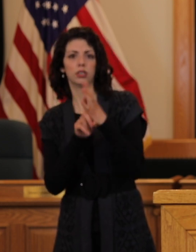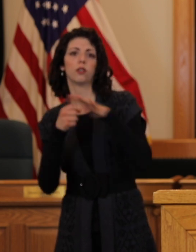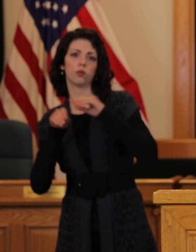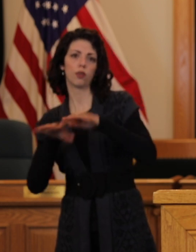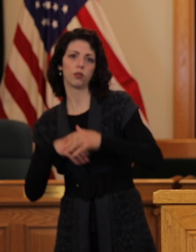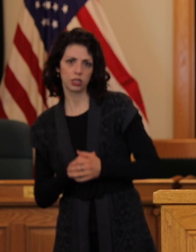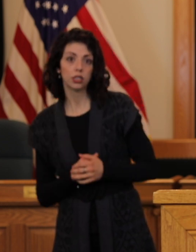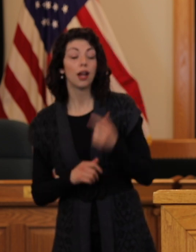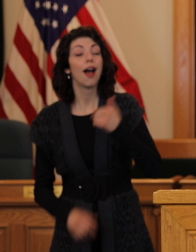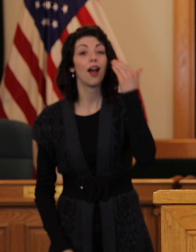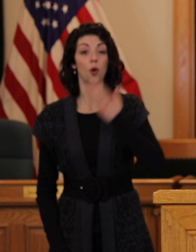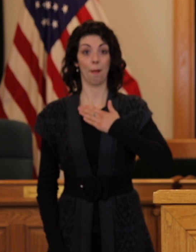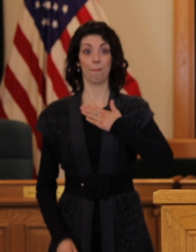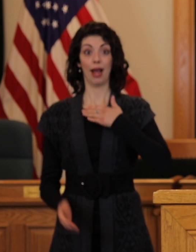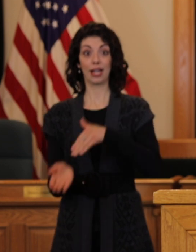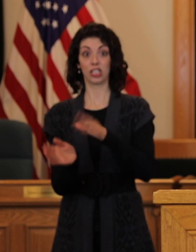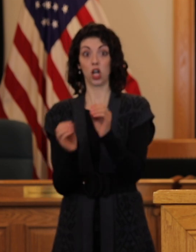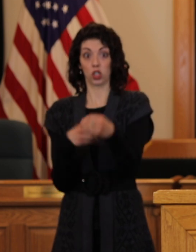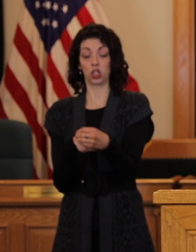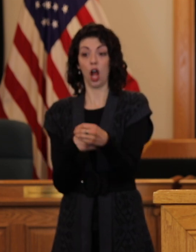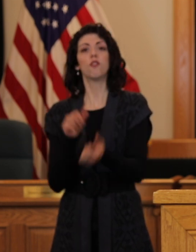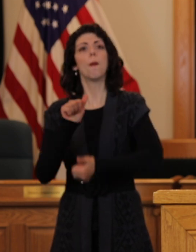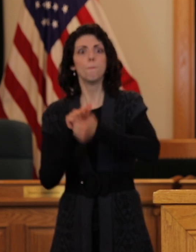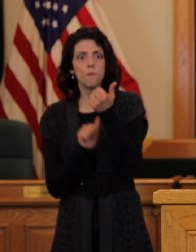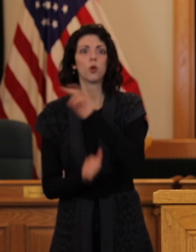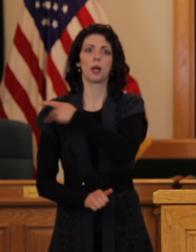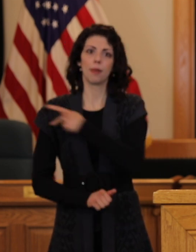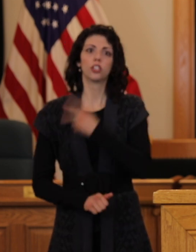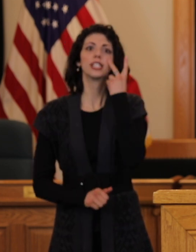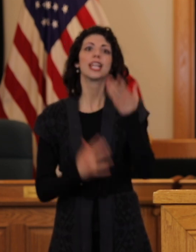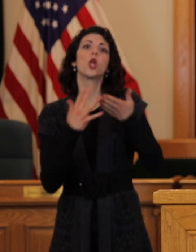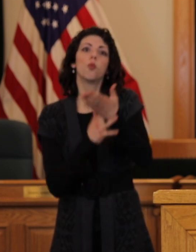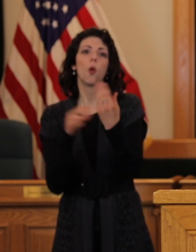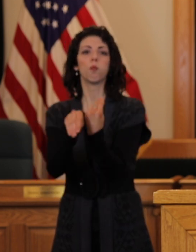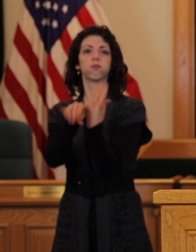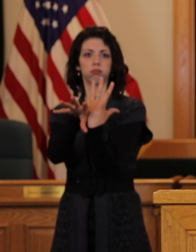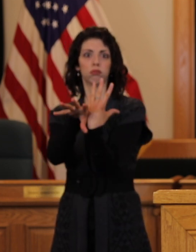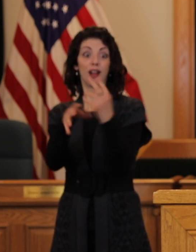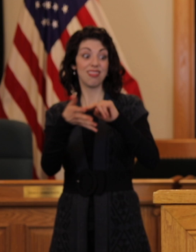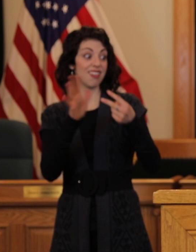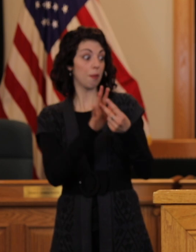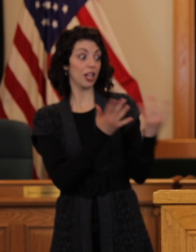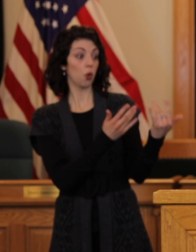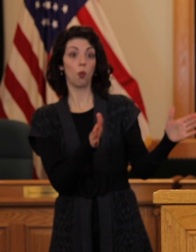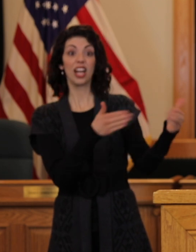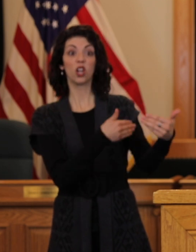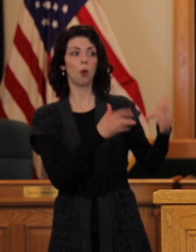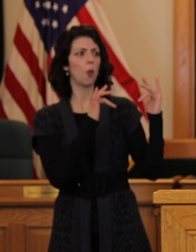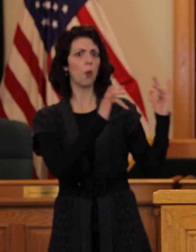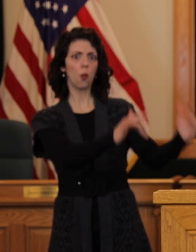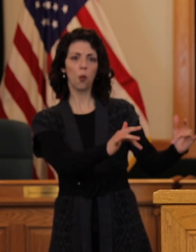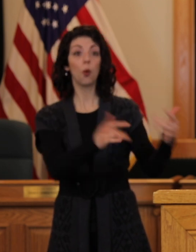know that at our office, we're mostly doing telehealth. This means that our waiting room is usually empty. We have a separate area of the building with a